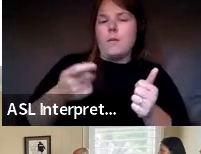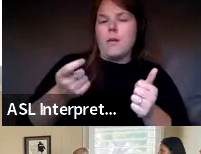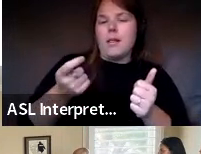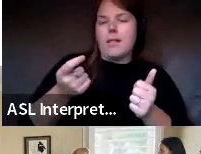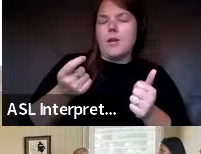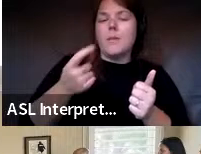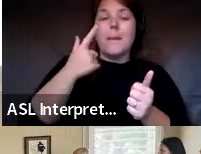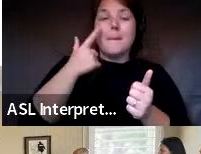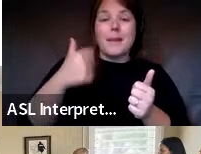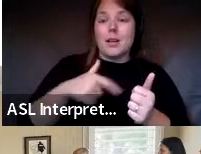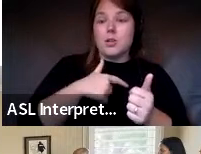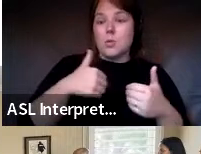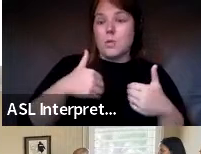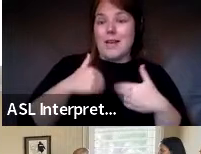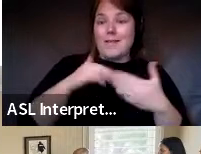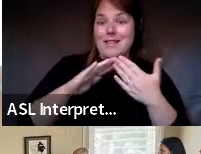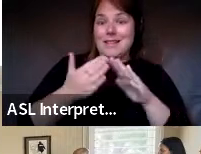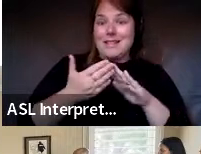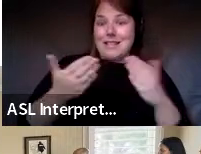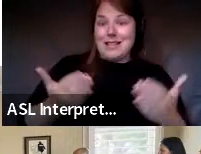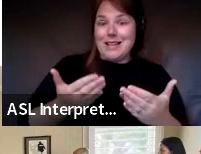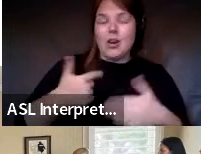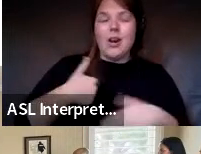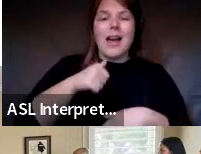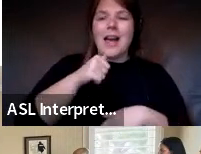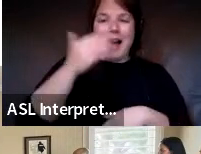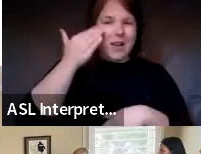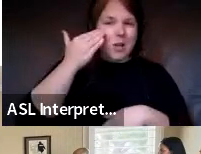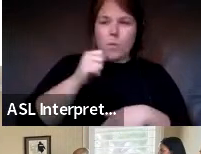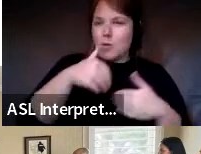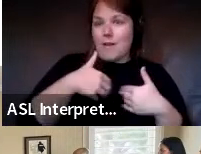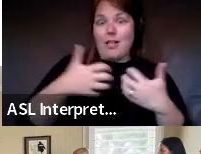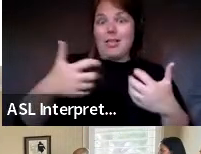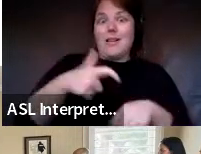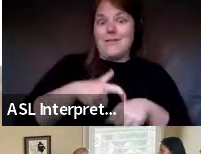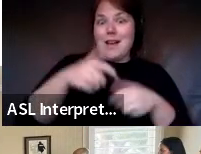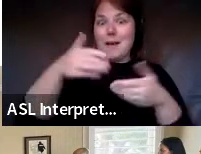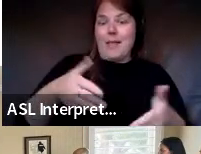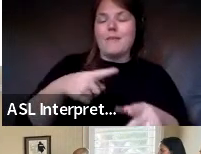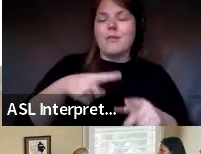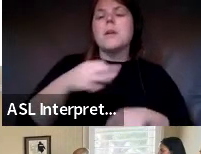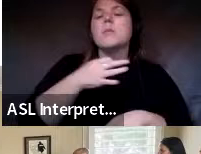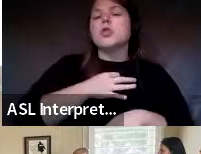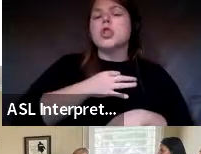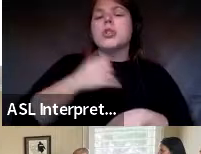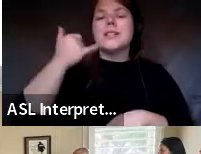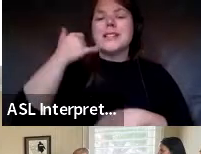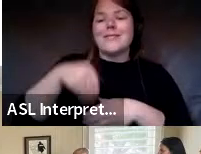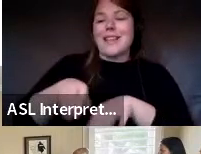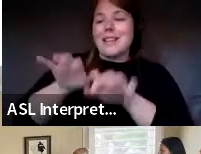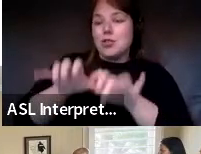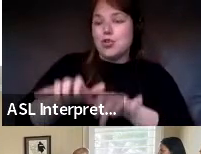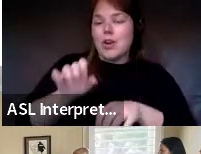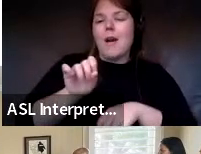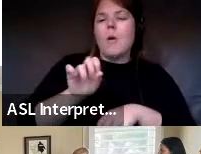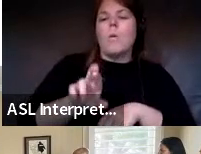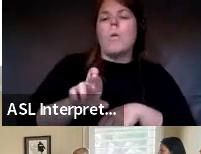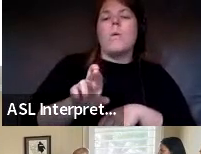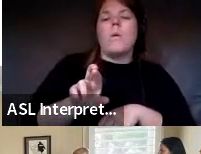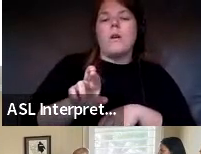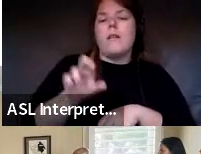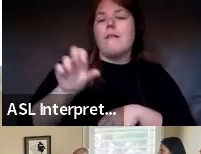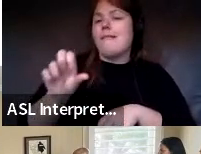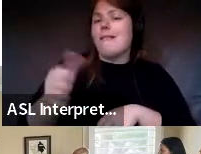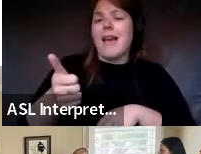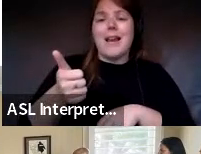because we have the city on the line, I know we don't have a lot of time left in the meeting, but I wonder if we can, whether it's in the chat or just any